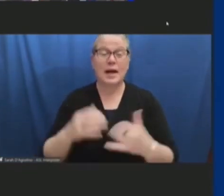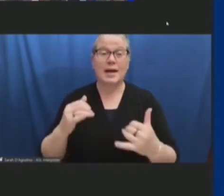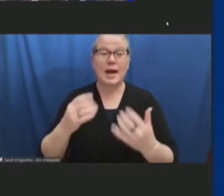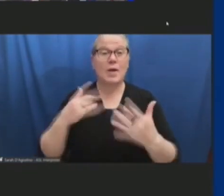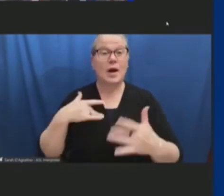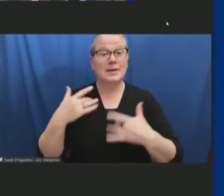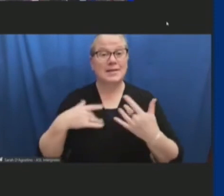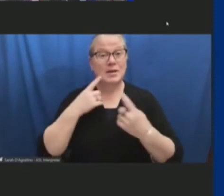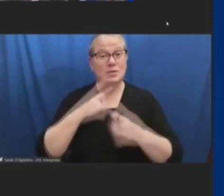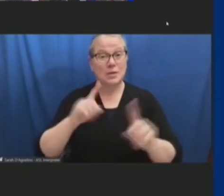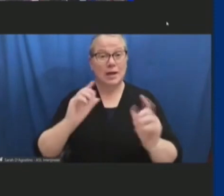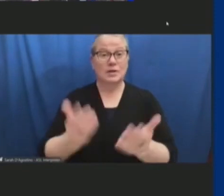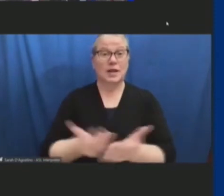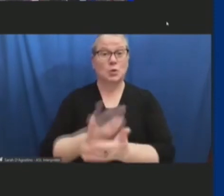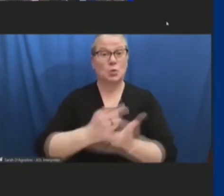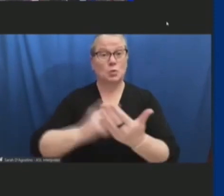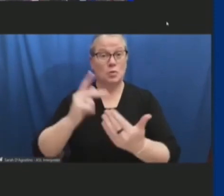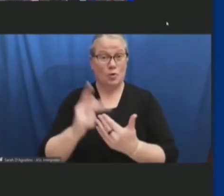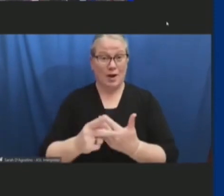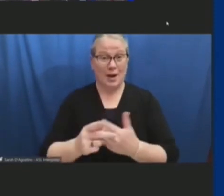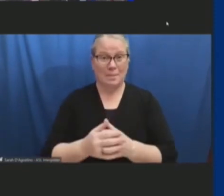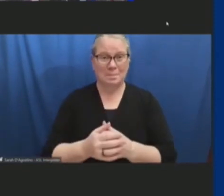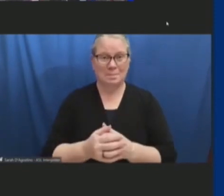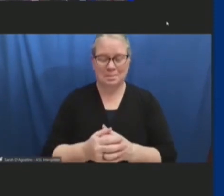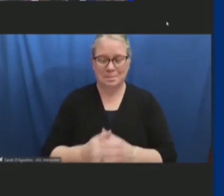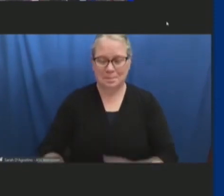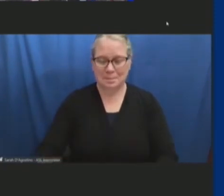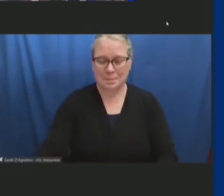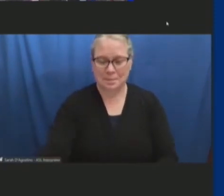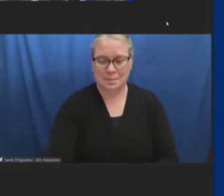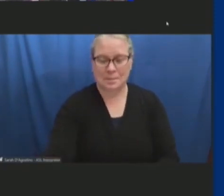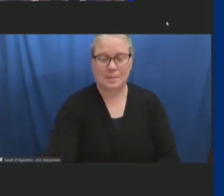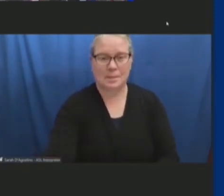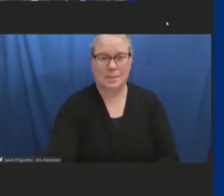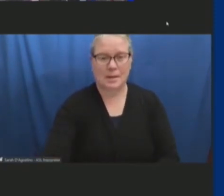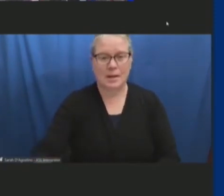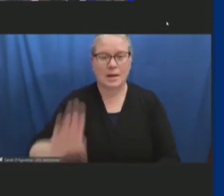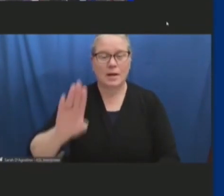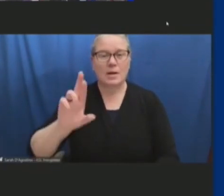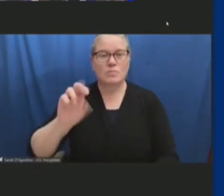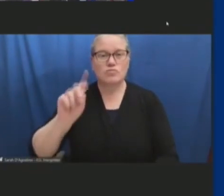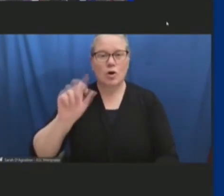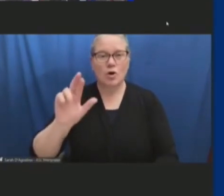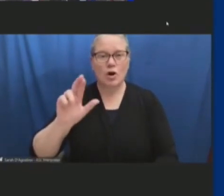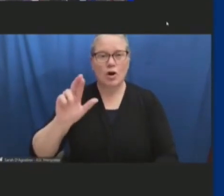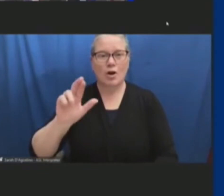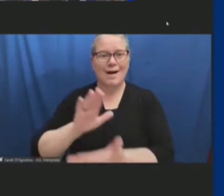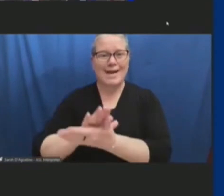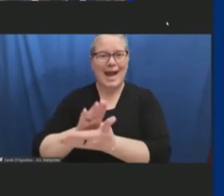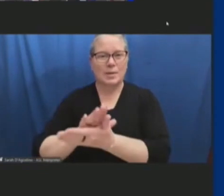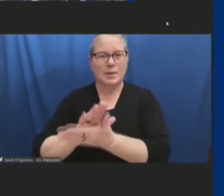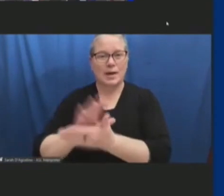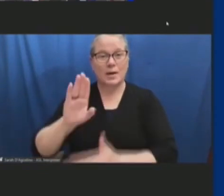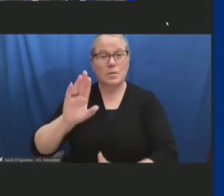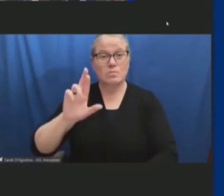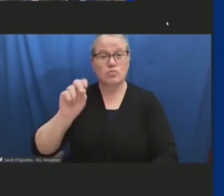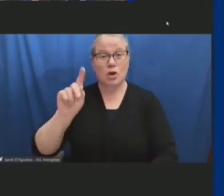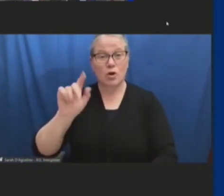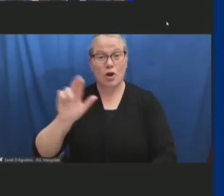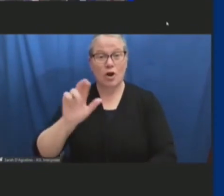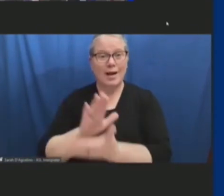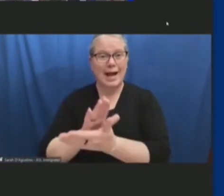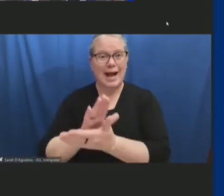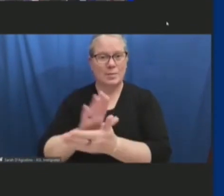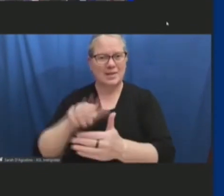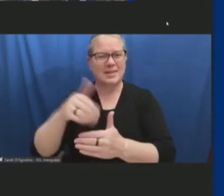a new program, the Broker Academy. The Broker Academy is the next step in achieving our mission